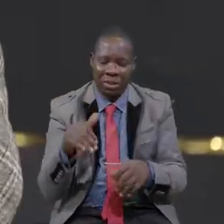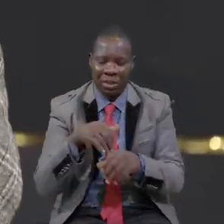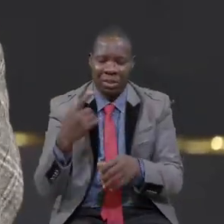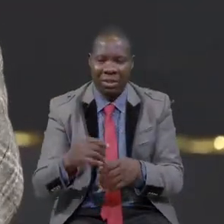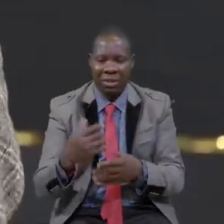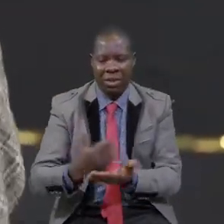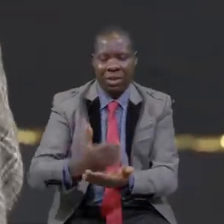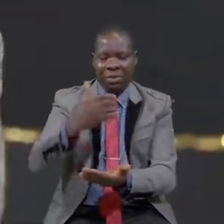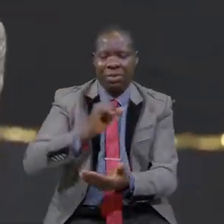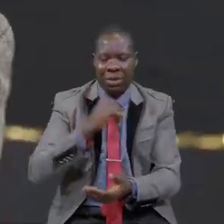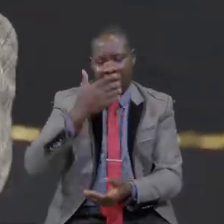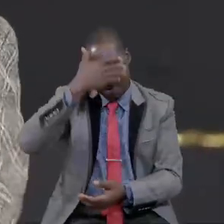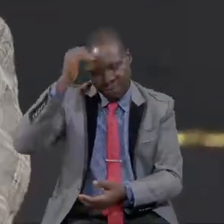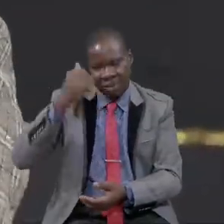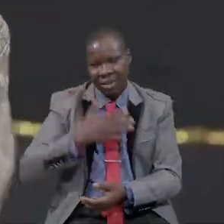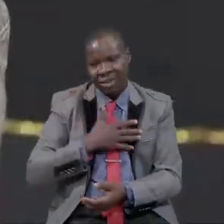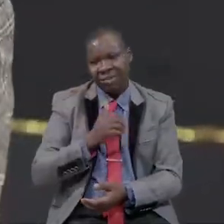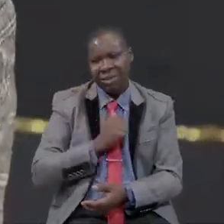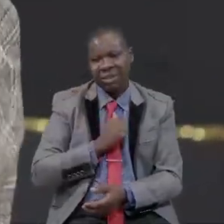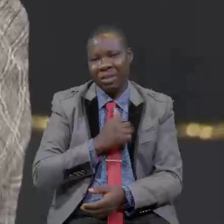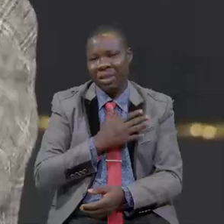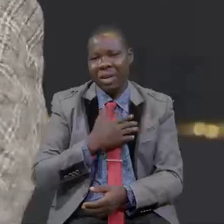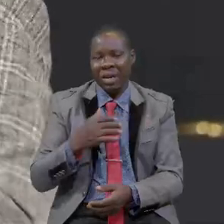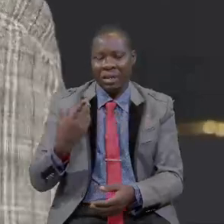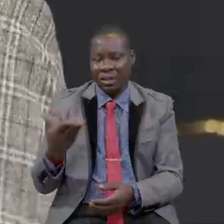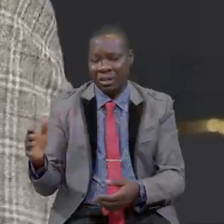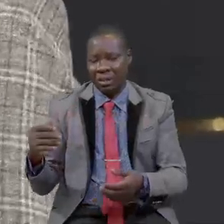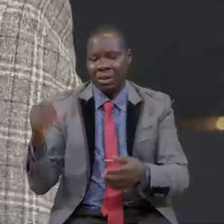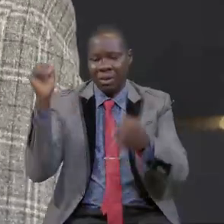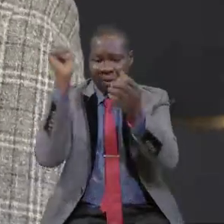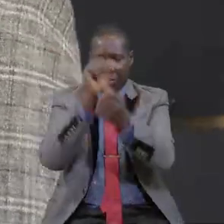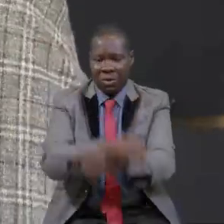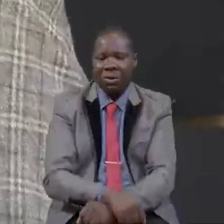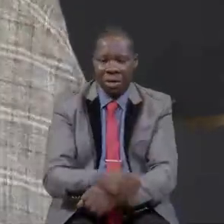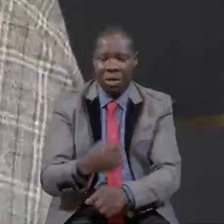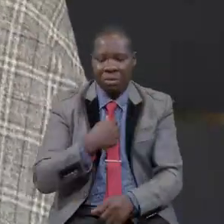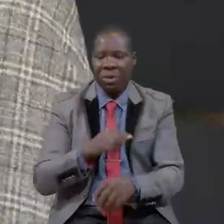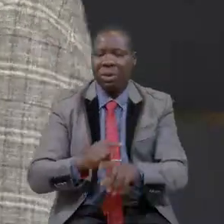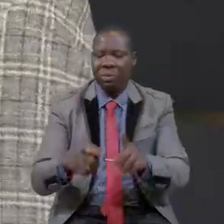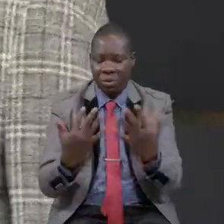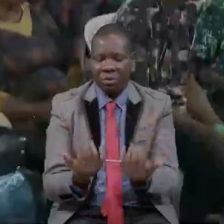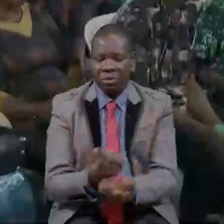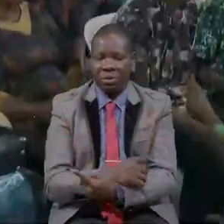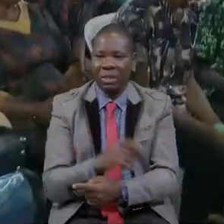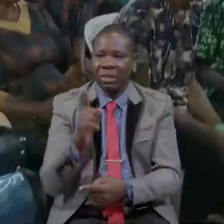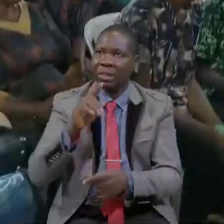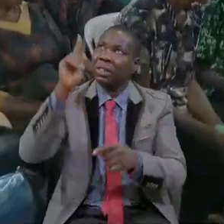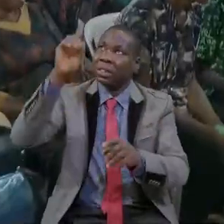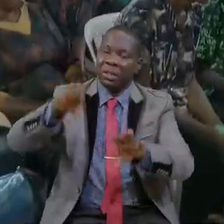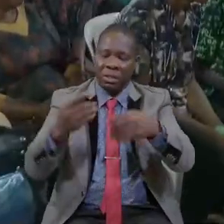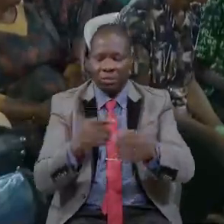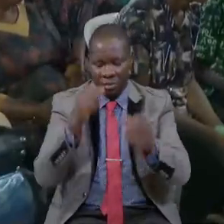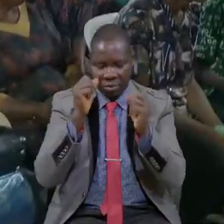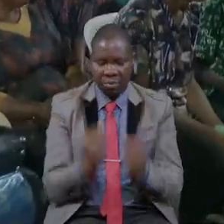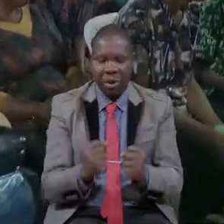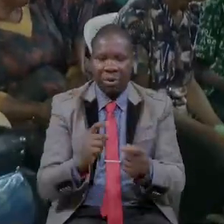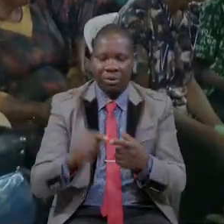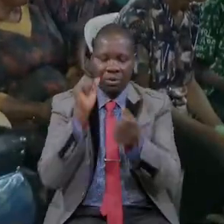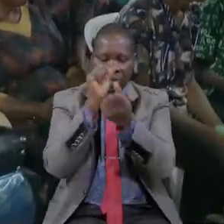myself and the sin overpowers me tonight he gives you power to overcome that thing you say